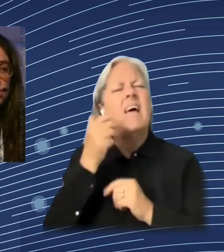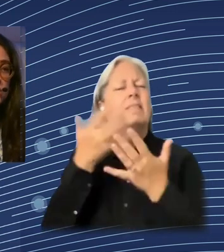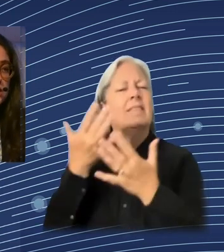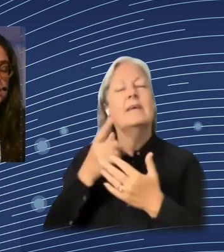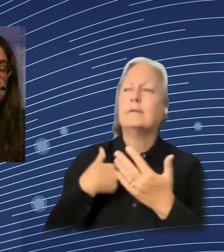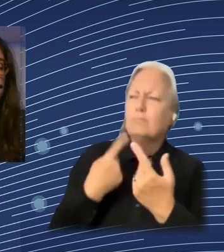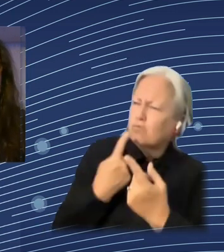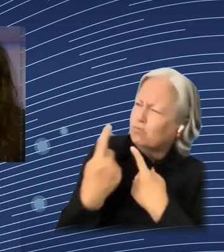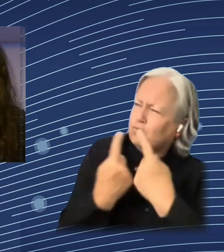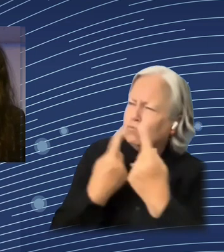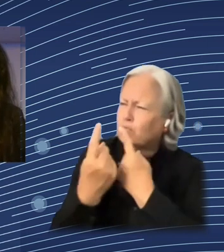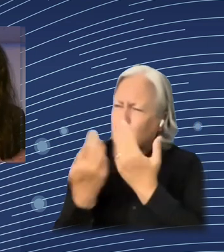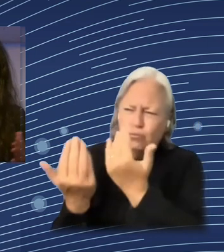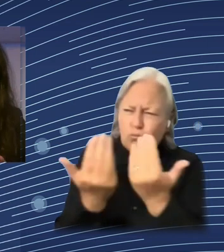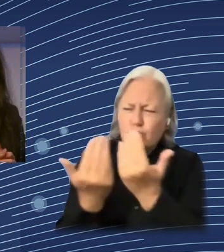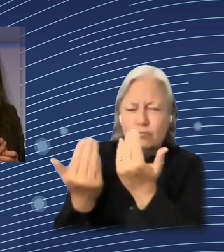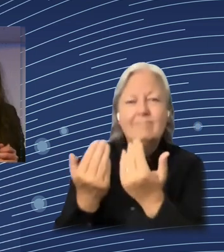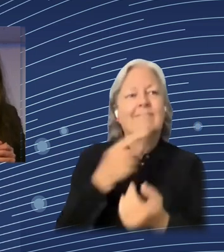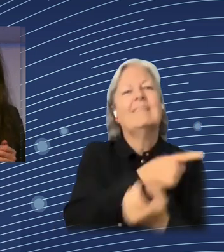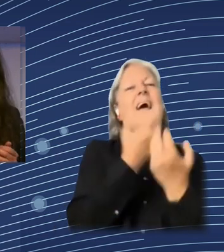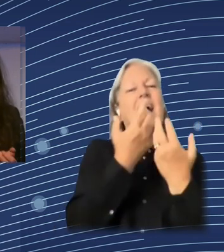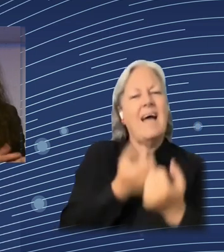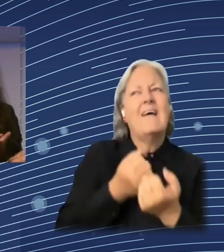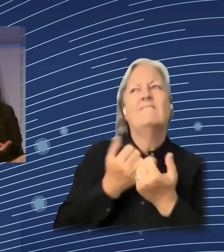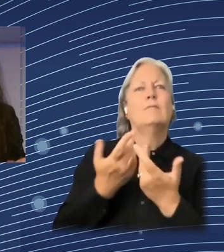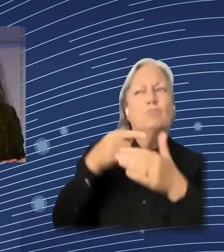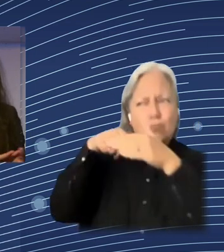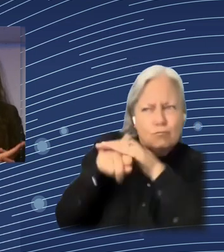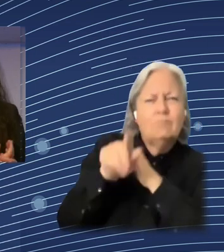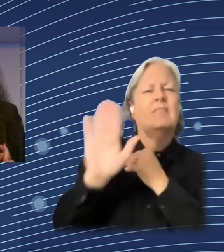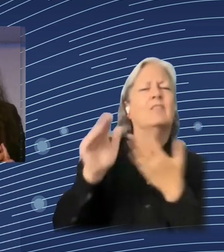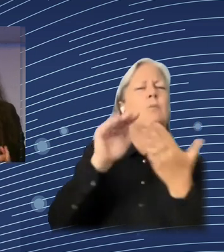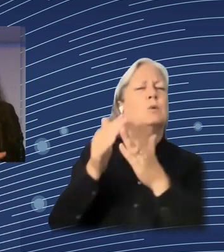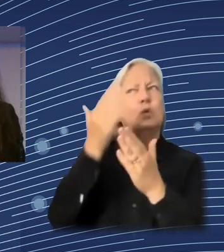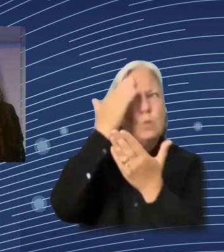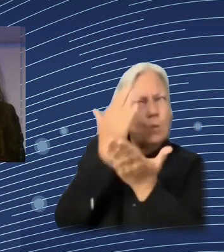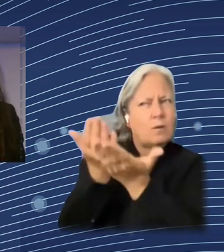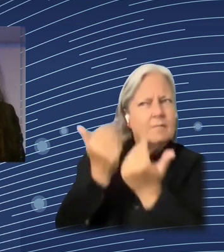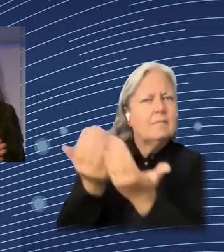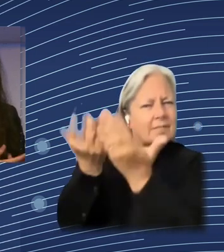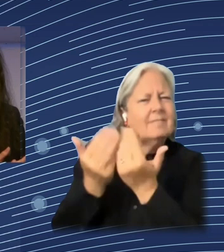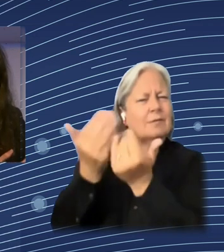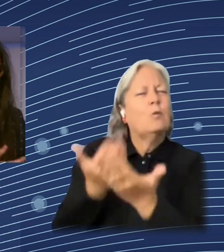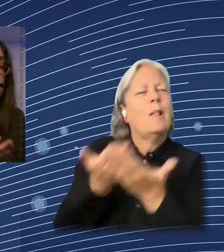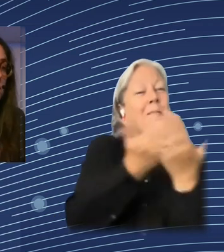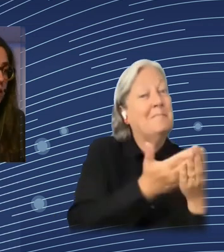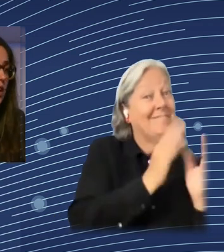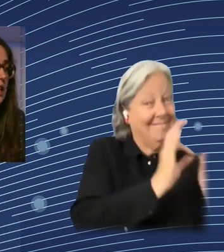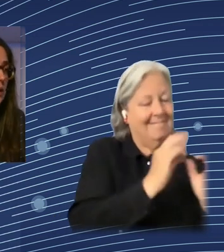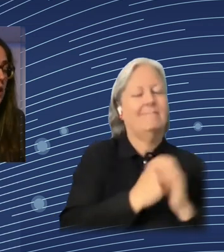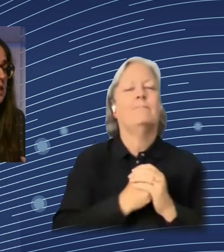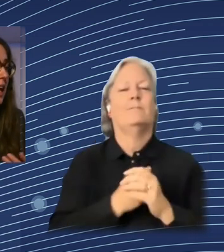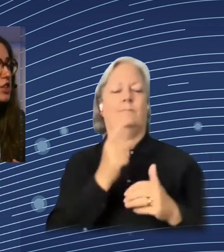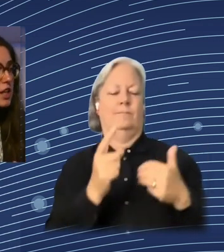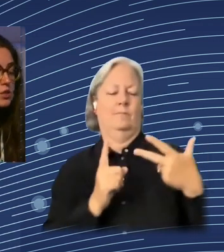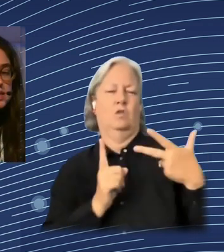to the community to make sure that we listen to them or we hear them. Then moving to the third one, it needs to be periodic,